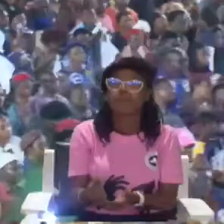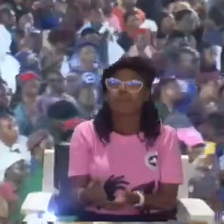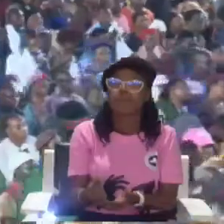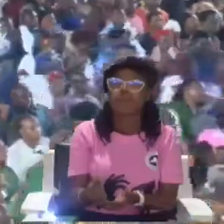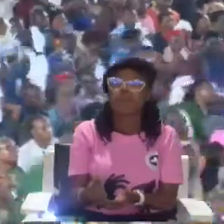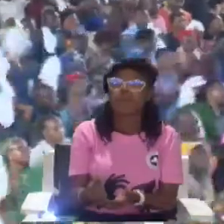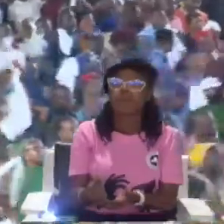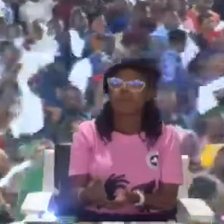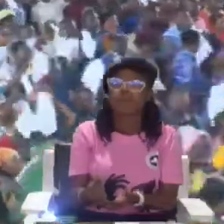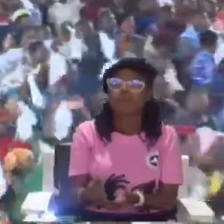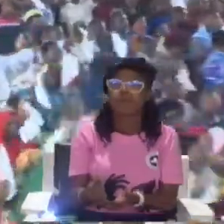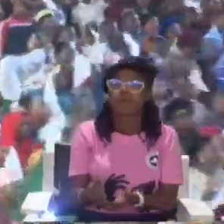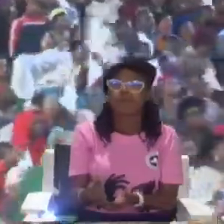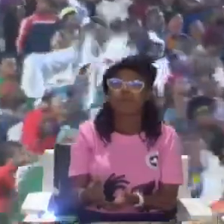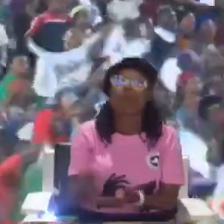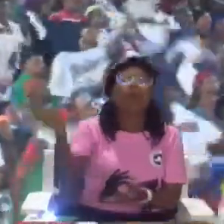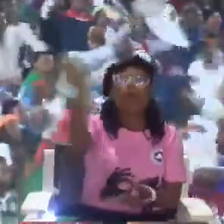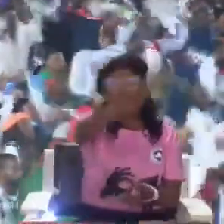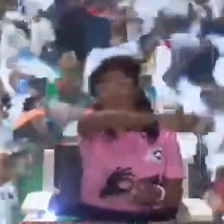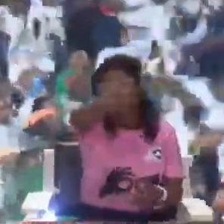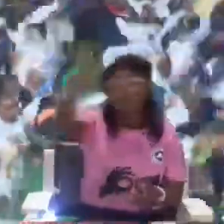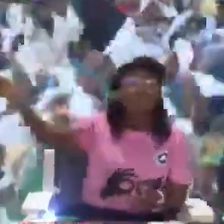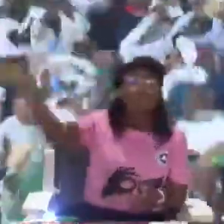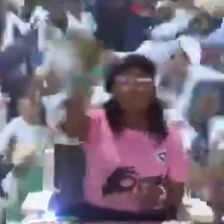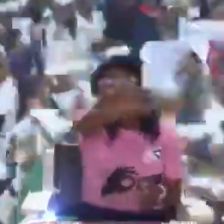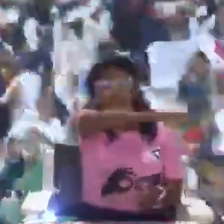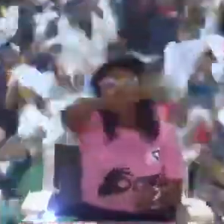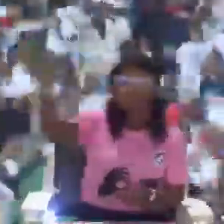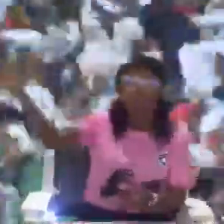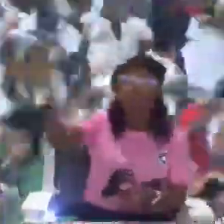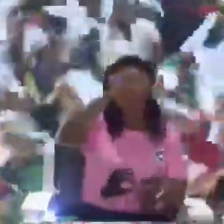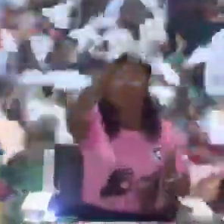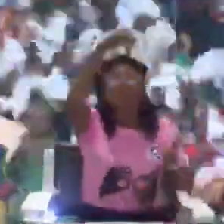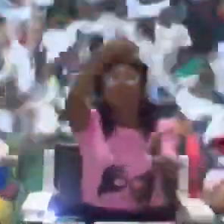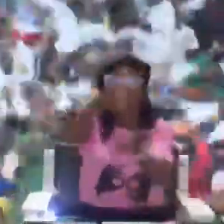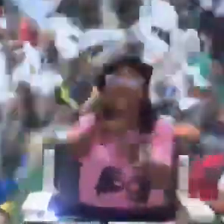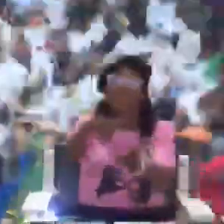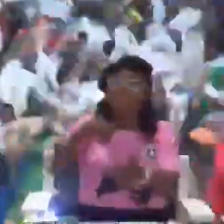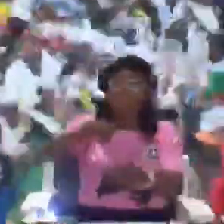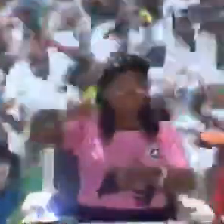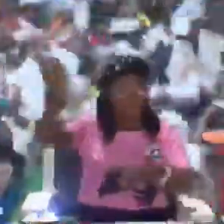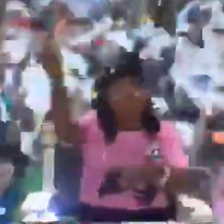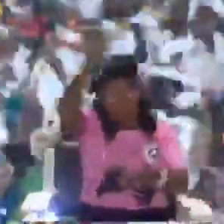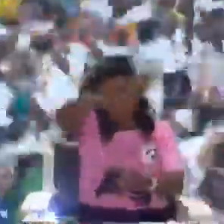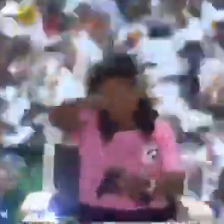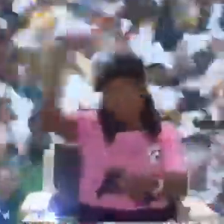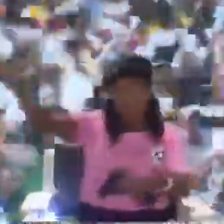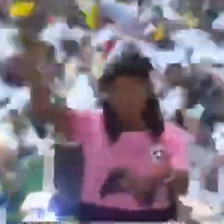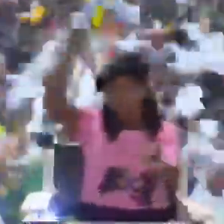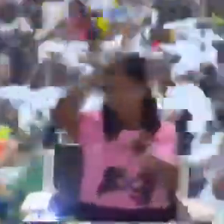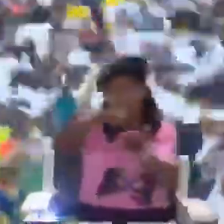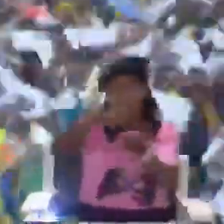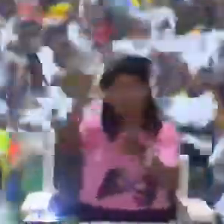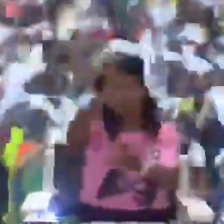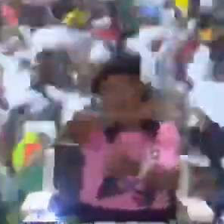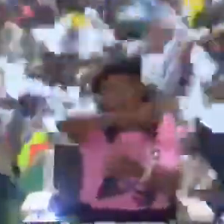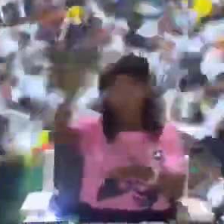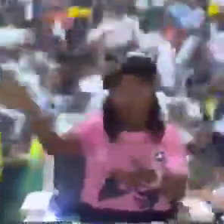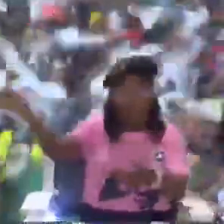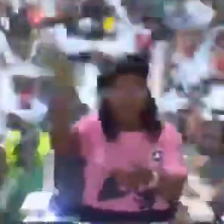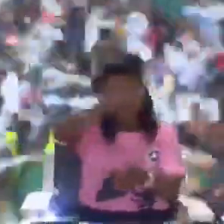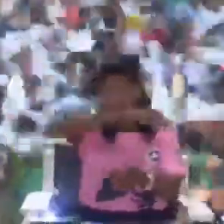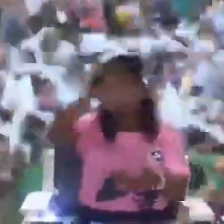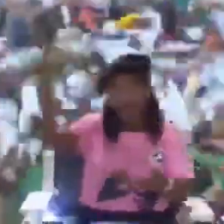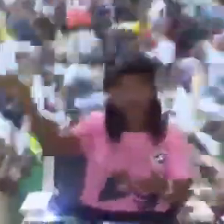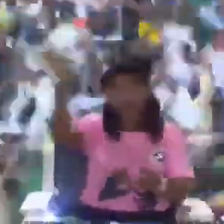Amen. Now first of all, wave that handkerchief so that the enemy will see. Yo aso it's okay. Ojule ti satani